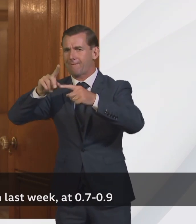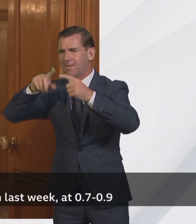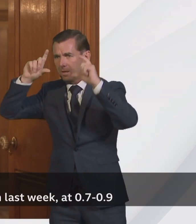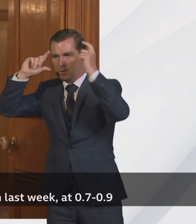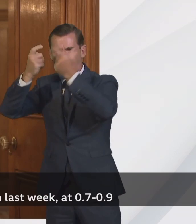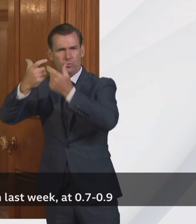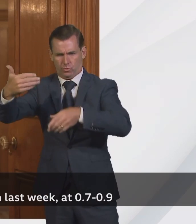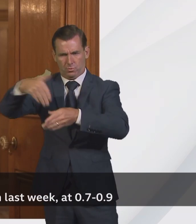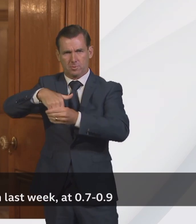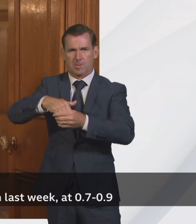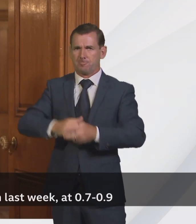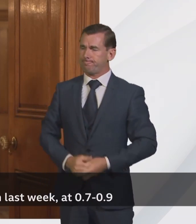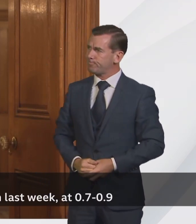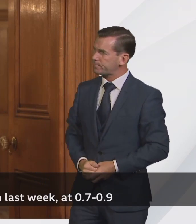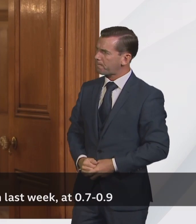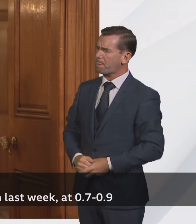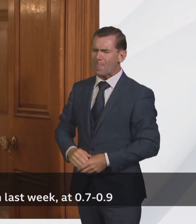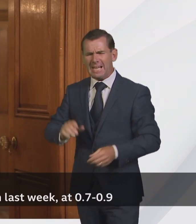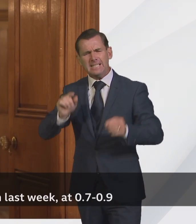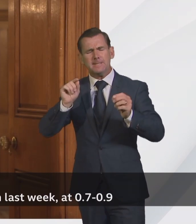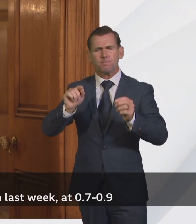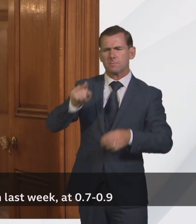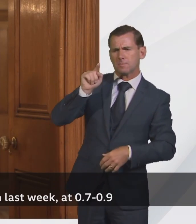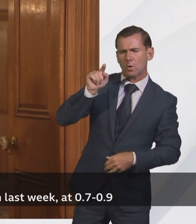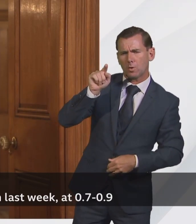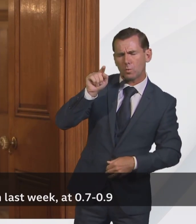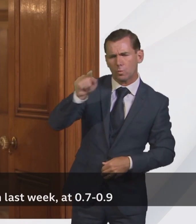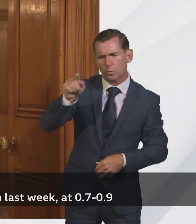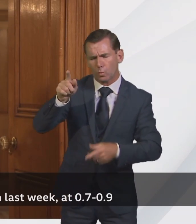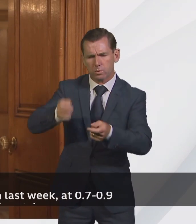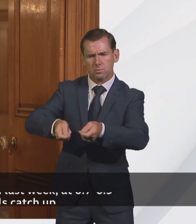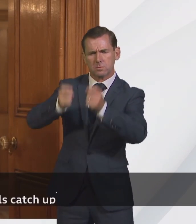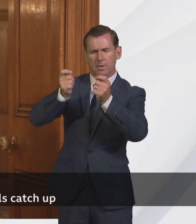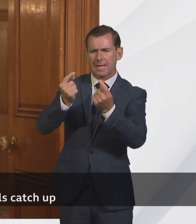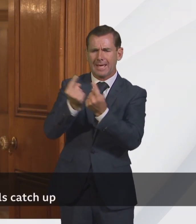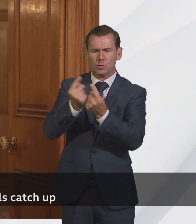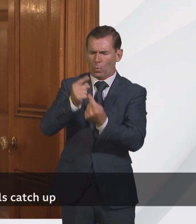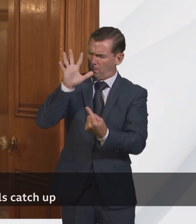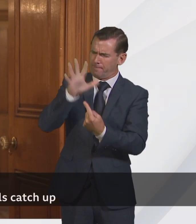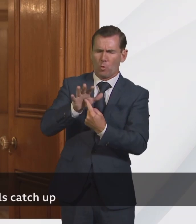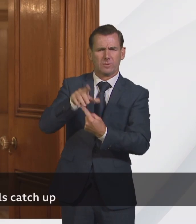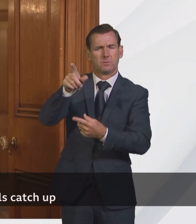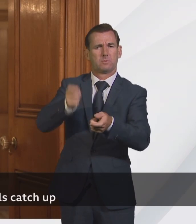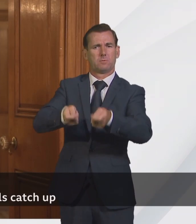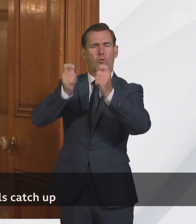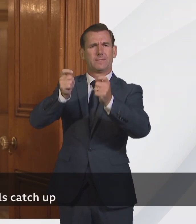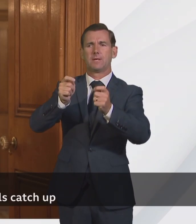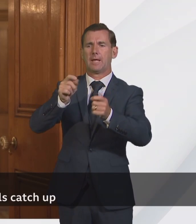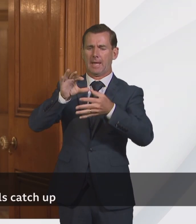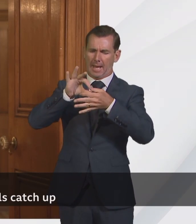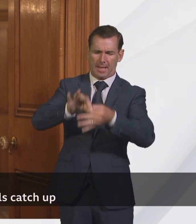well. And you highlight an important issue, a really important issue